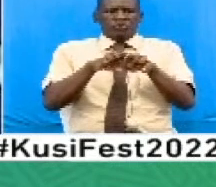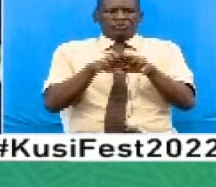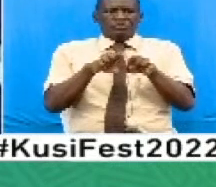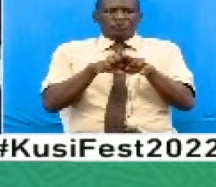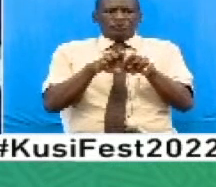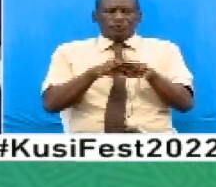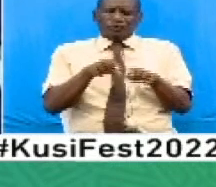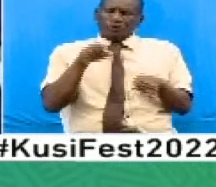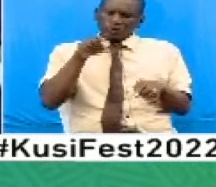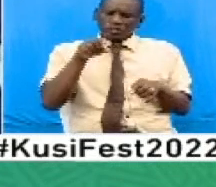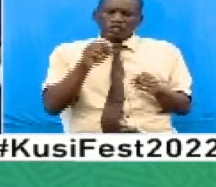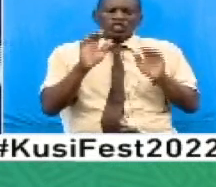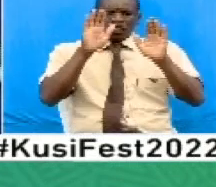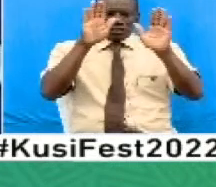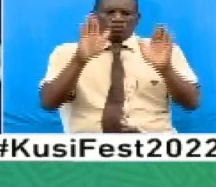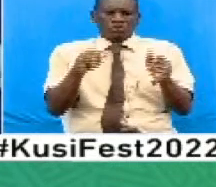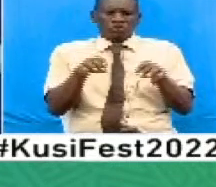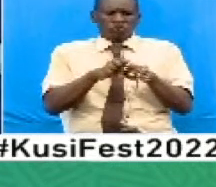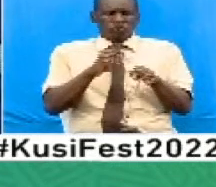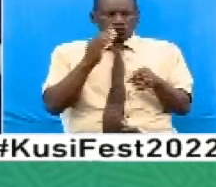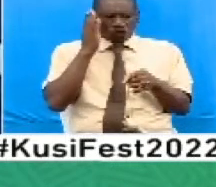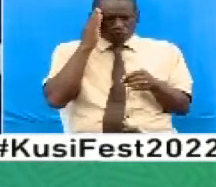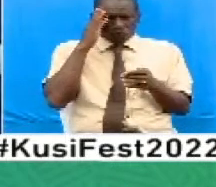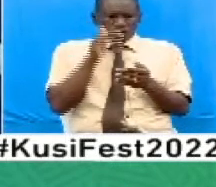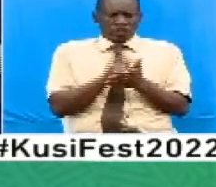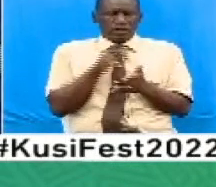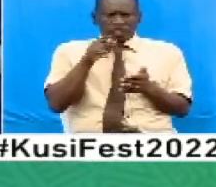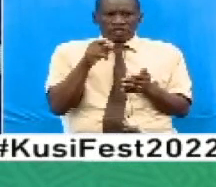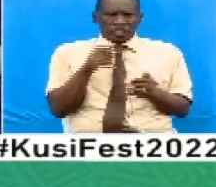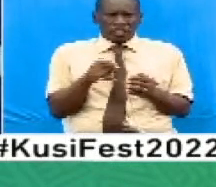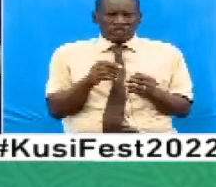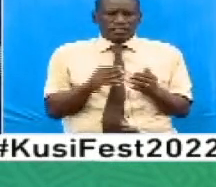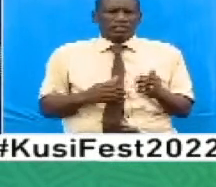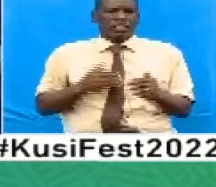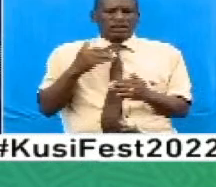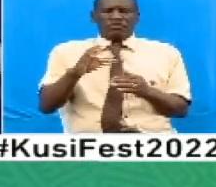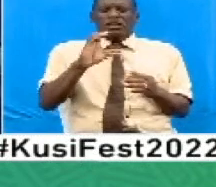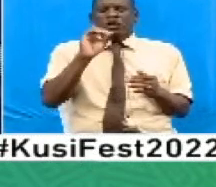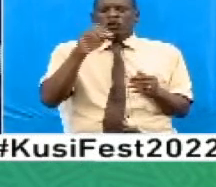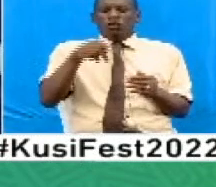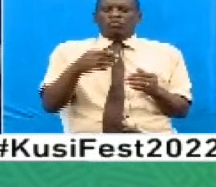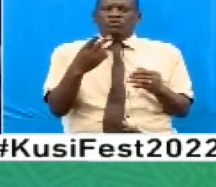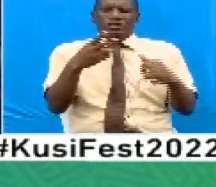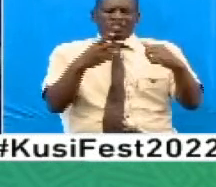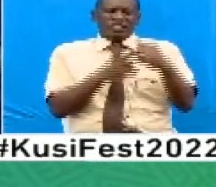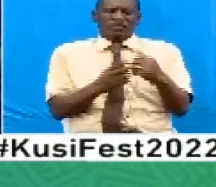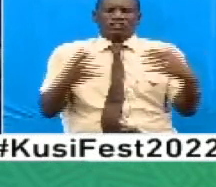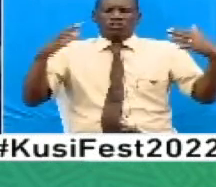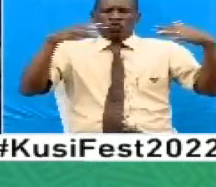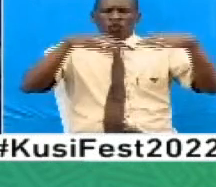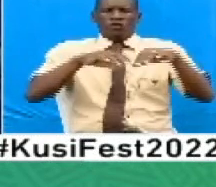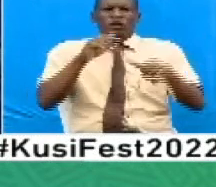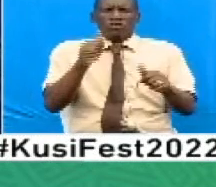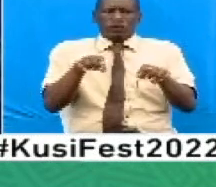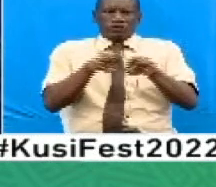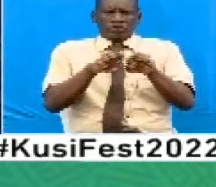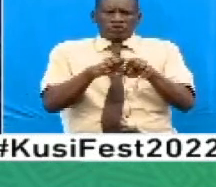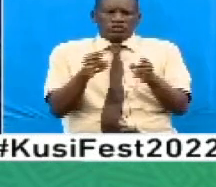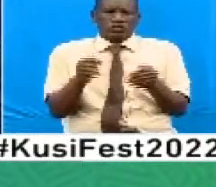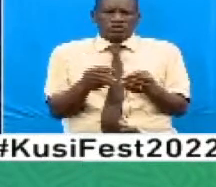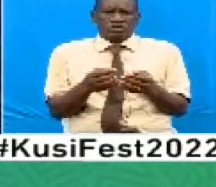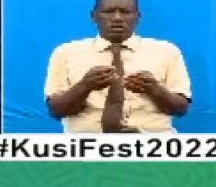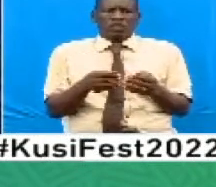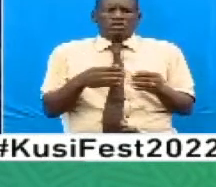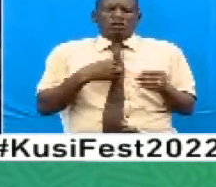It is also important to acknowledge that this comes following the COP27 conference, which I was also able